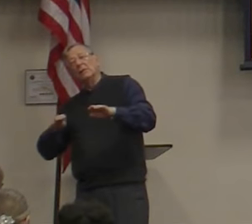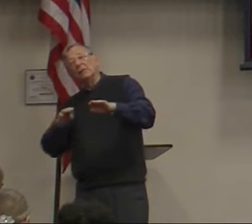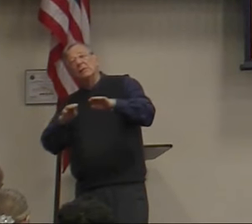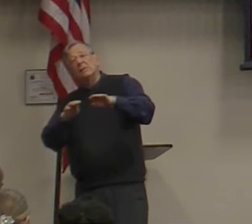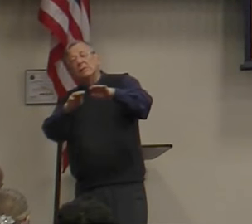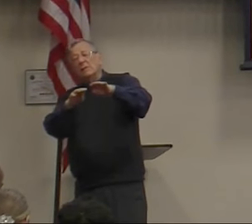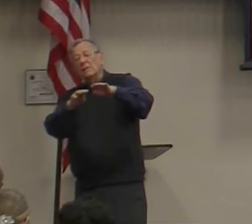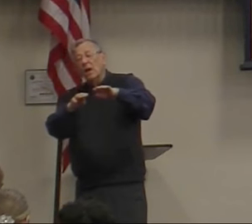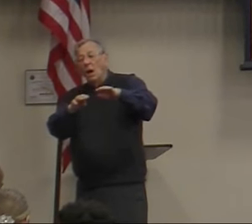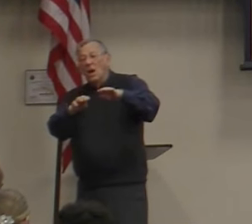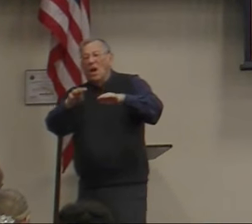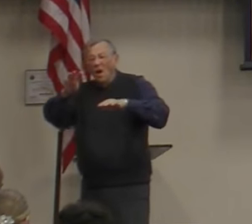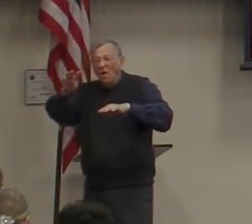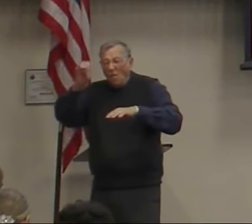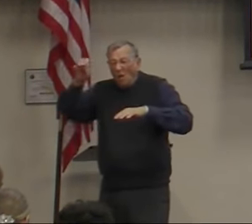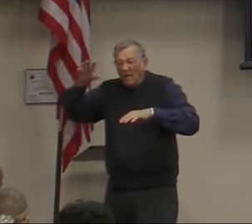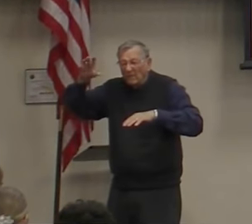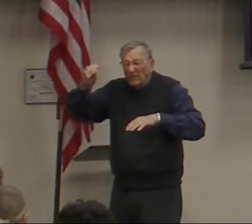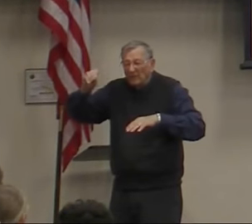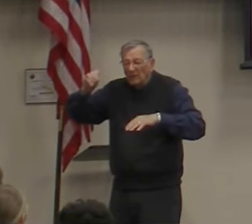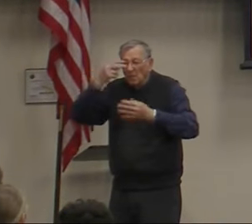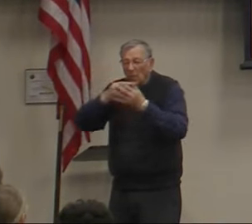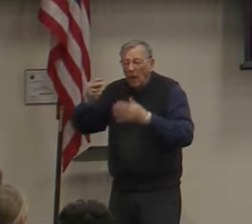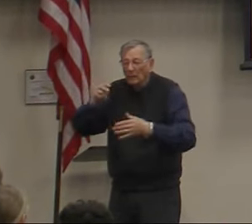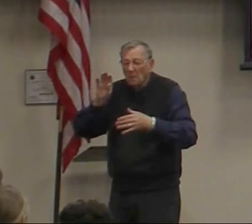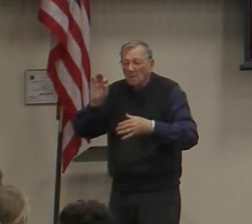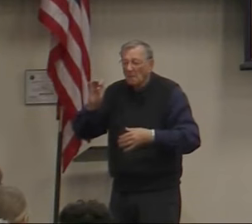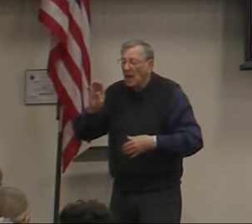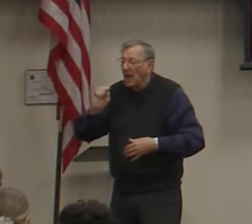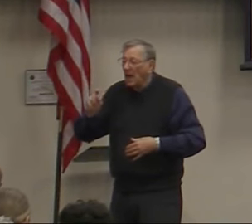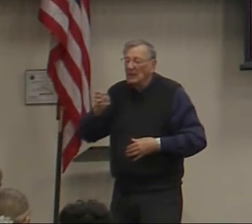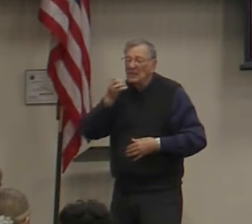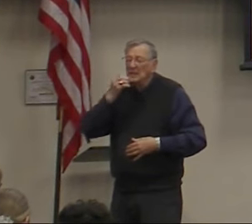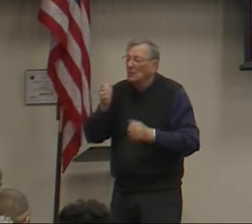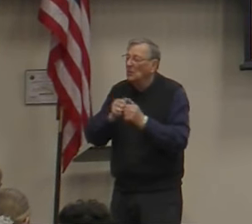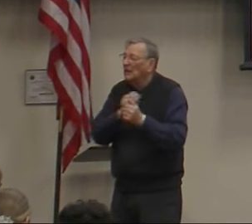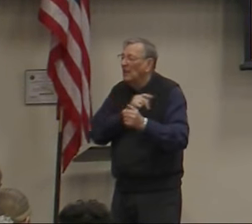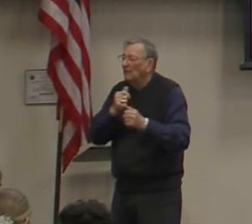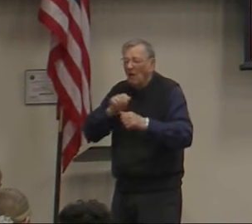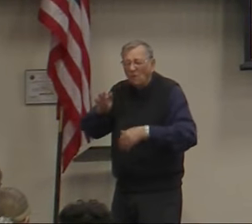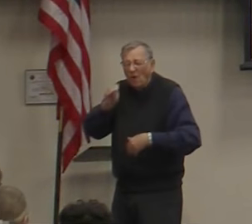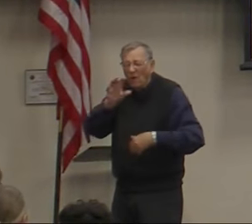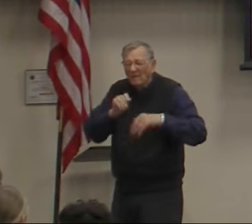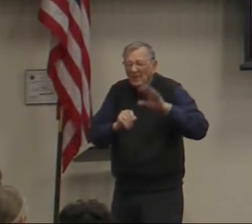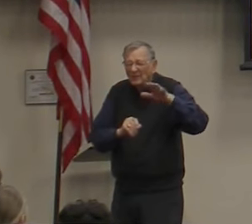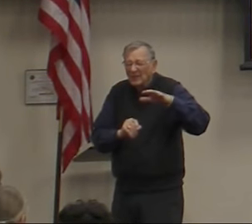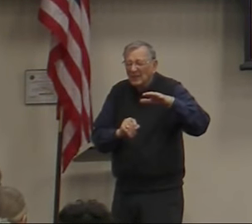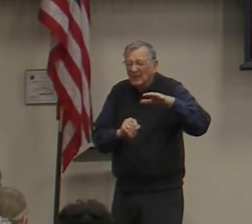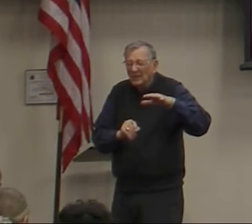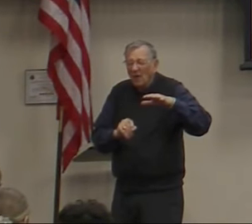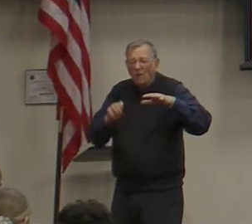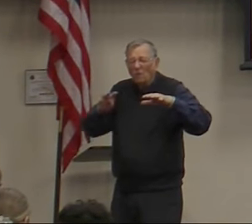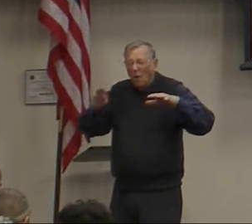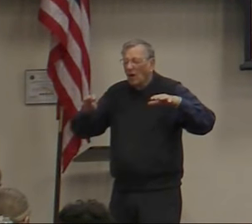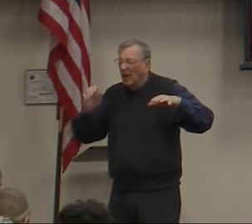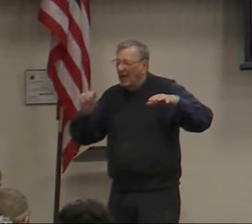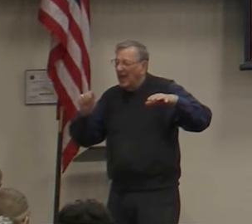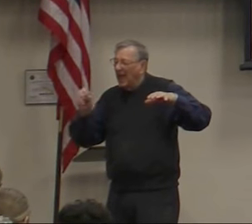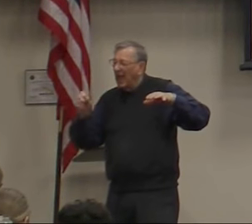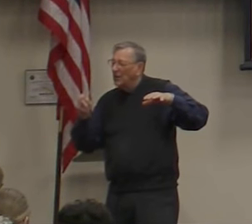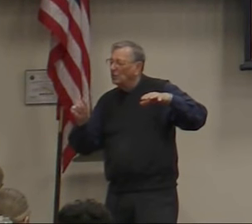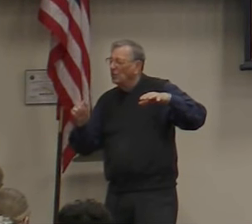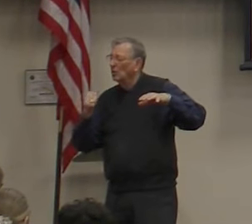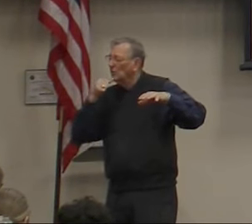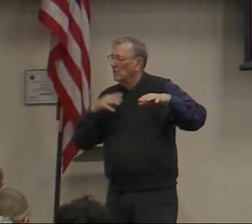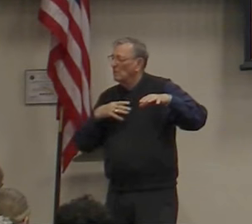there are 450 prophets of Baal that eat at the king's table every day. 400 of Asherah that eat at the king's table every